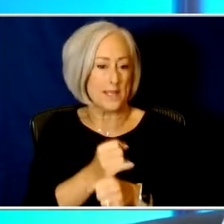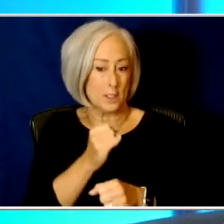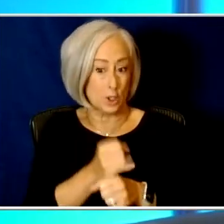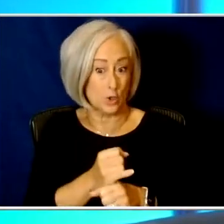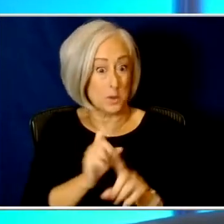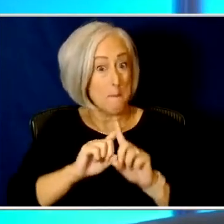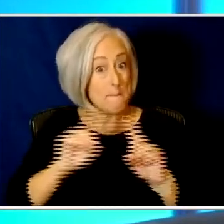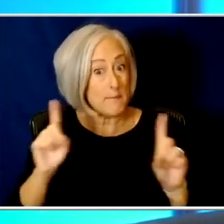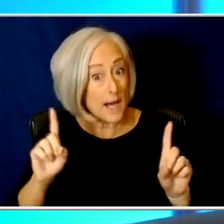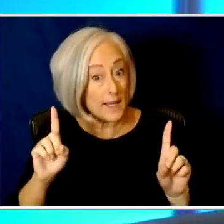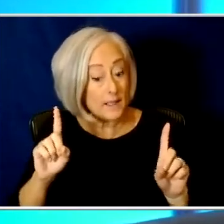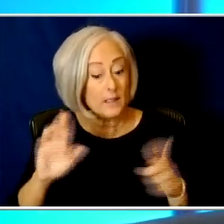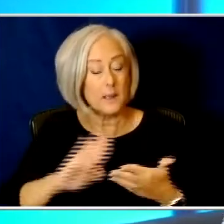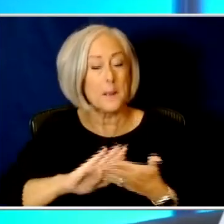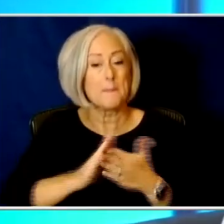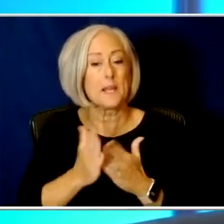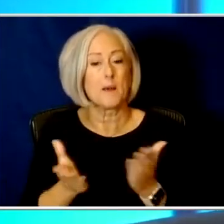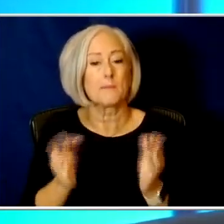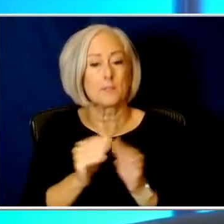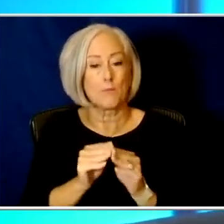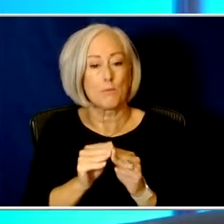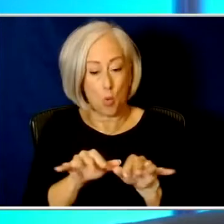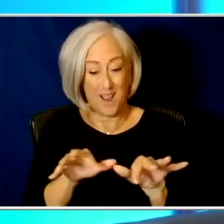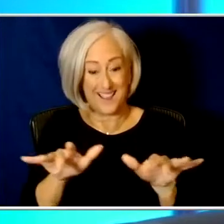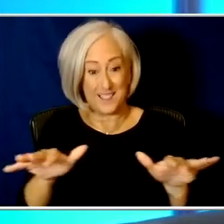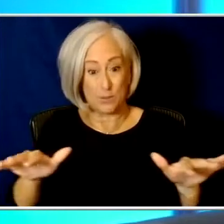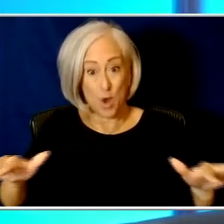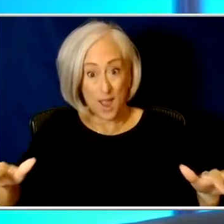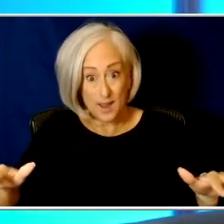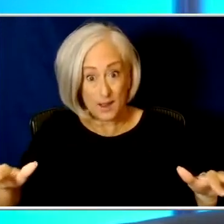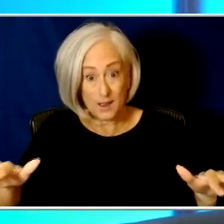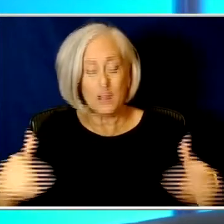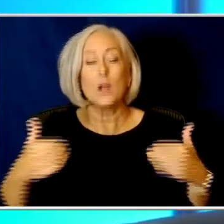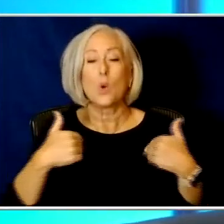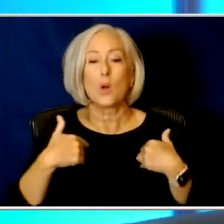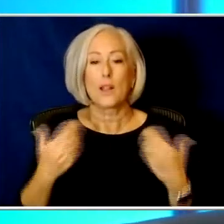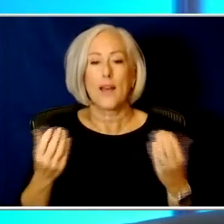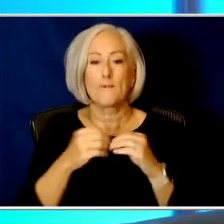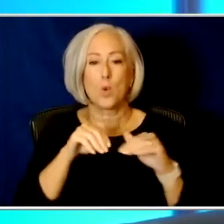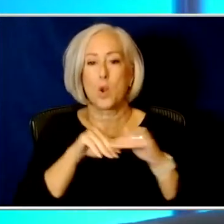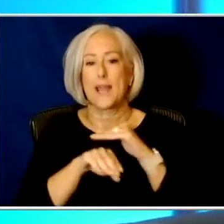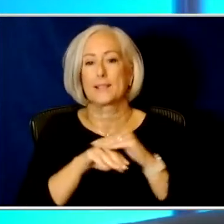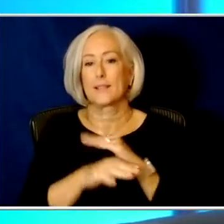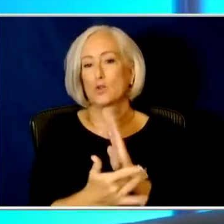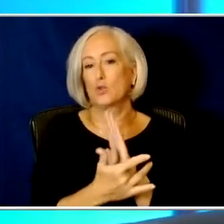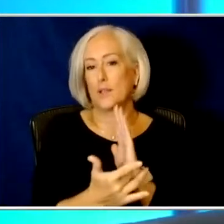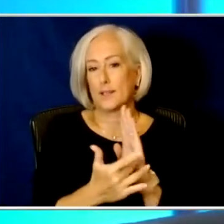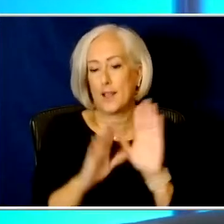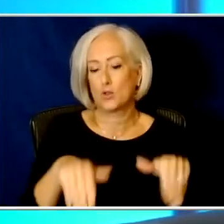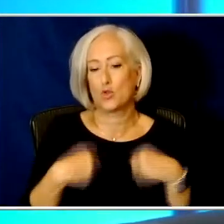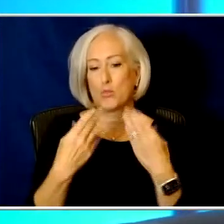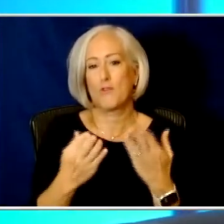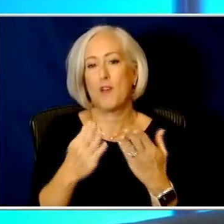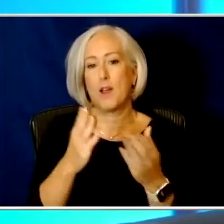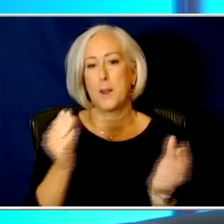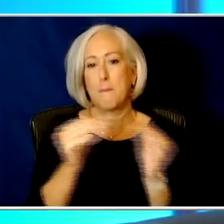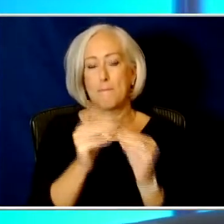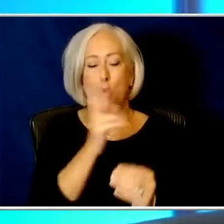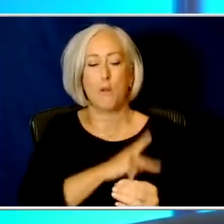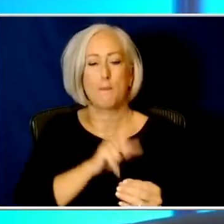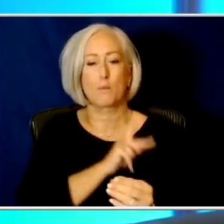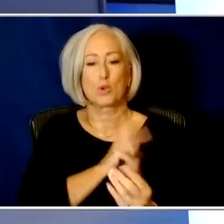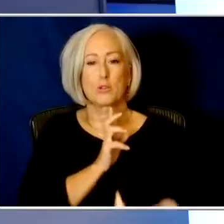that each individual has a unique genetic profile, and that profile dictates how aggressive